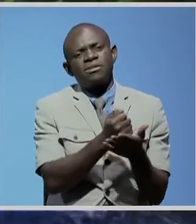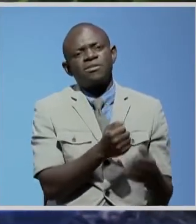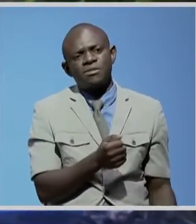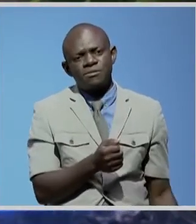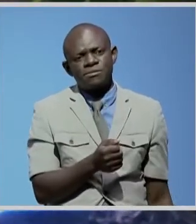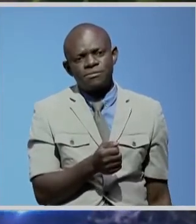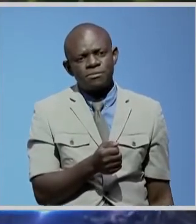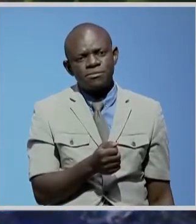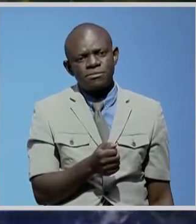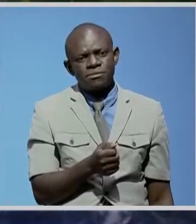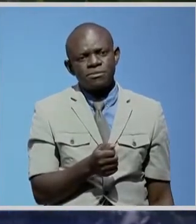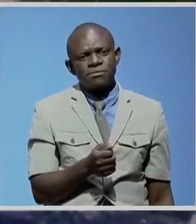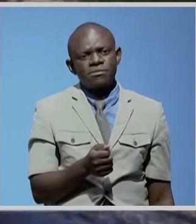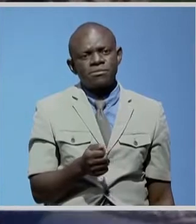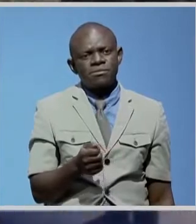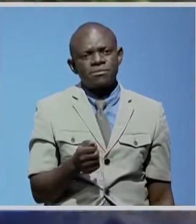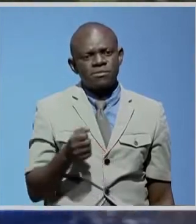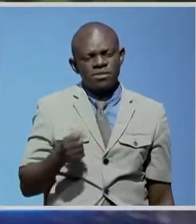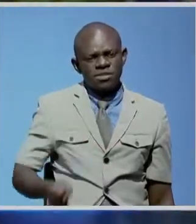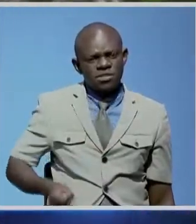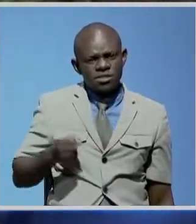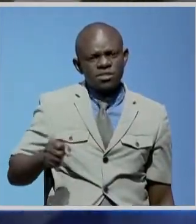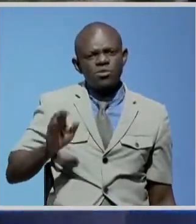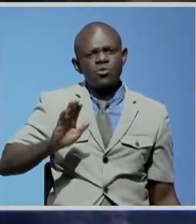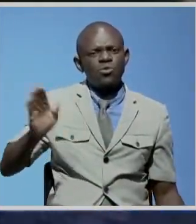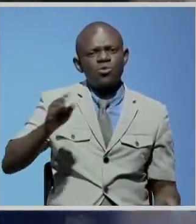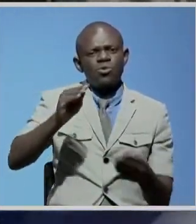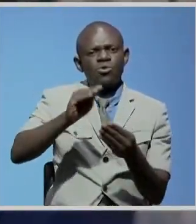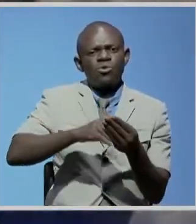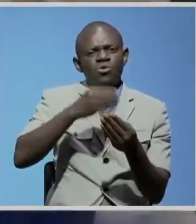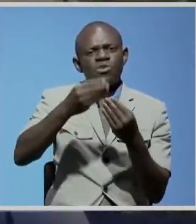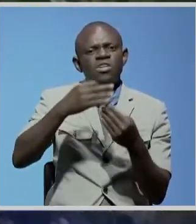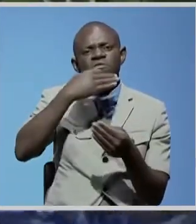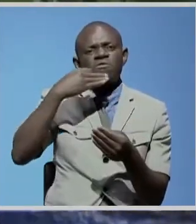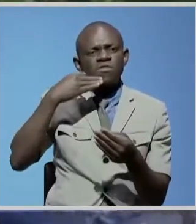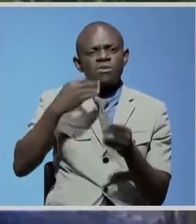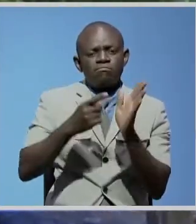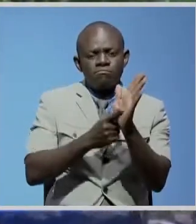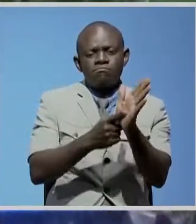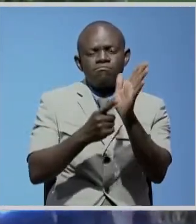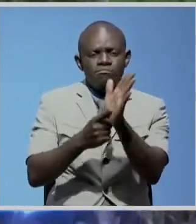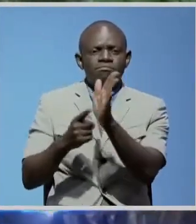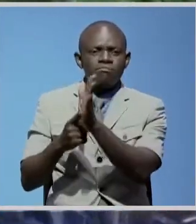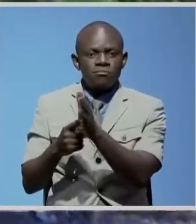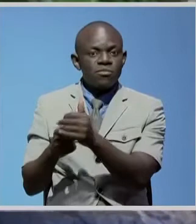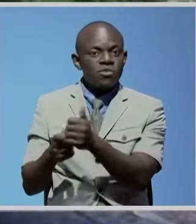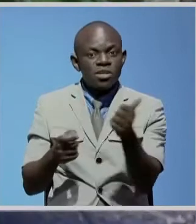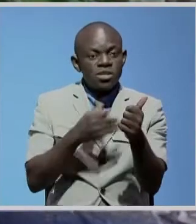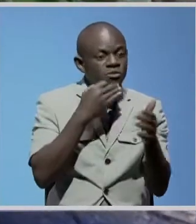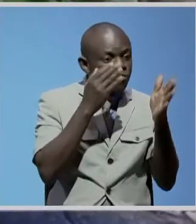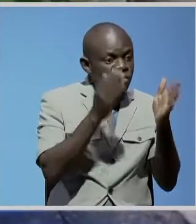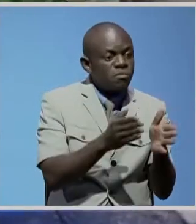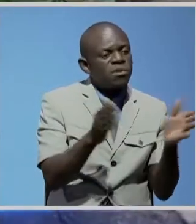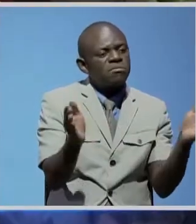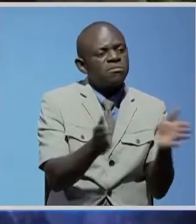Later, Chief Kathumba showed Mr. Chaikatisha his 15 acres banana plantation and advised farmers to diversify their farming in order to earn